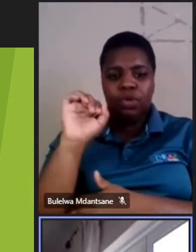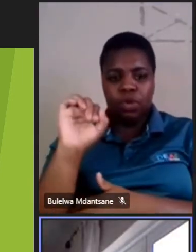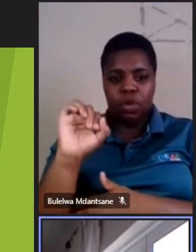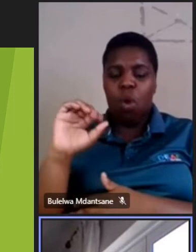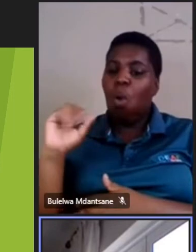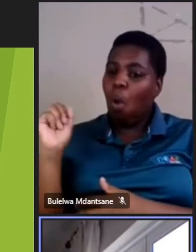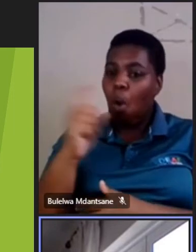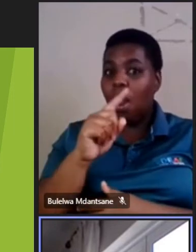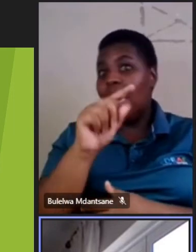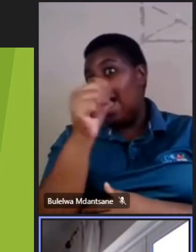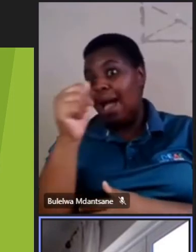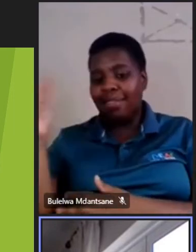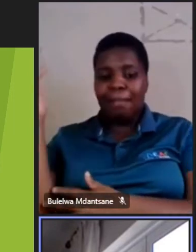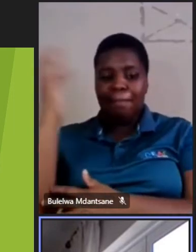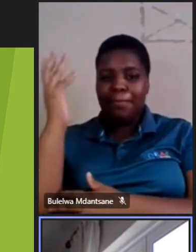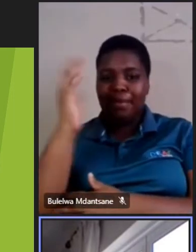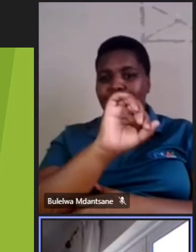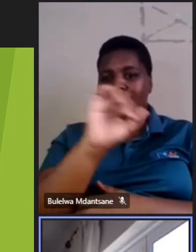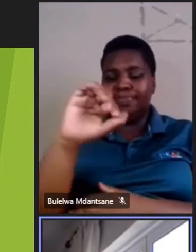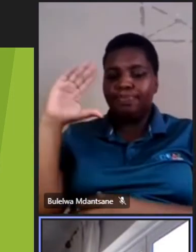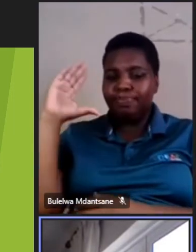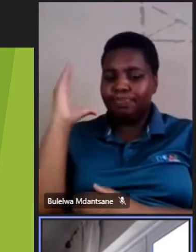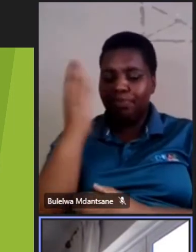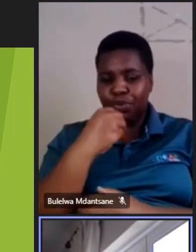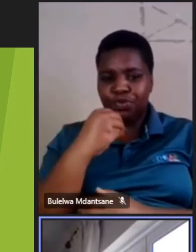other presenters for their presentations.